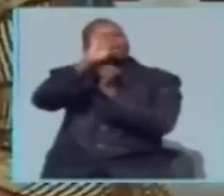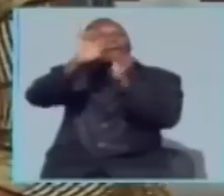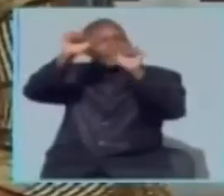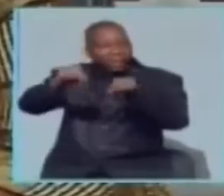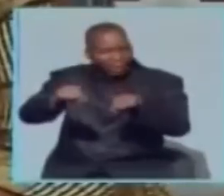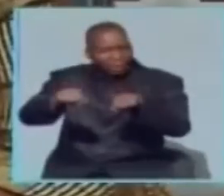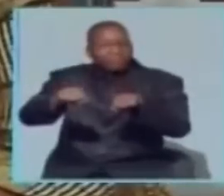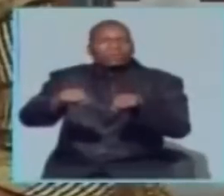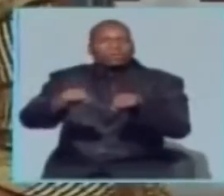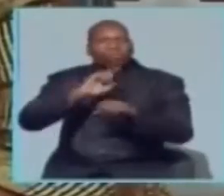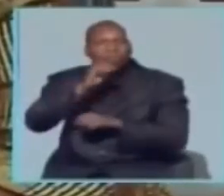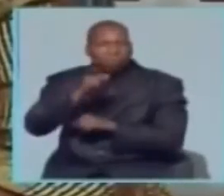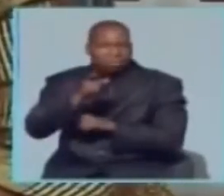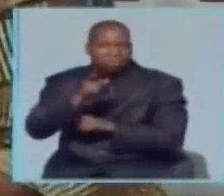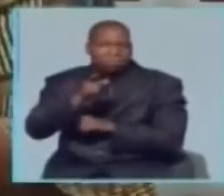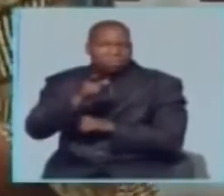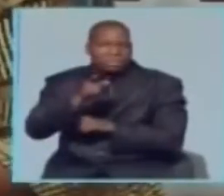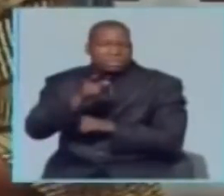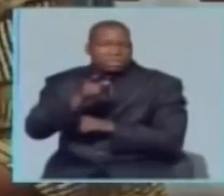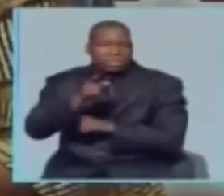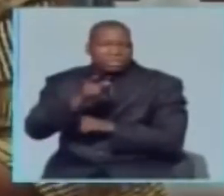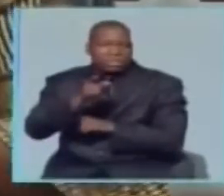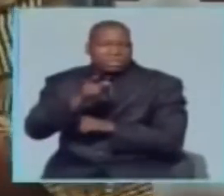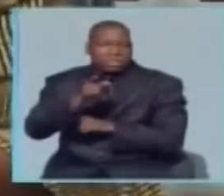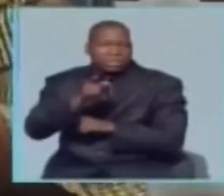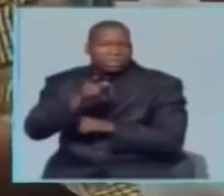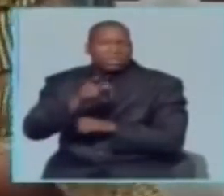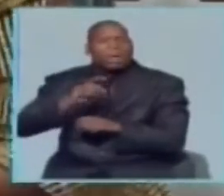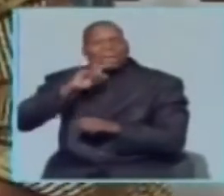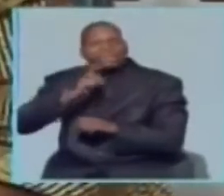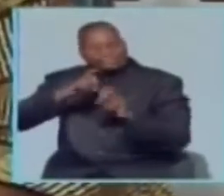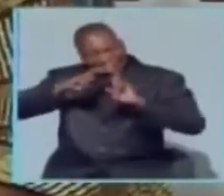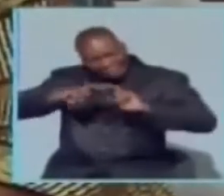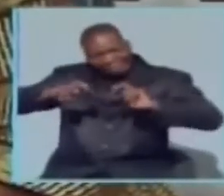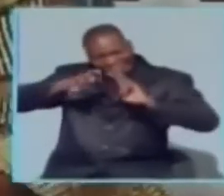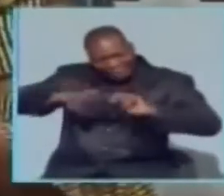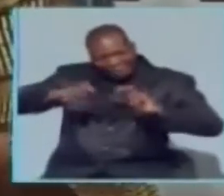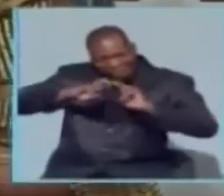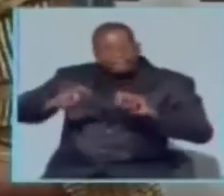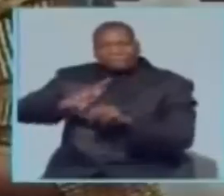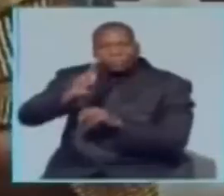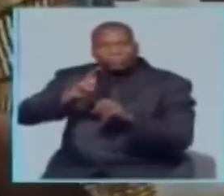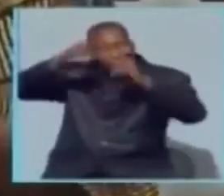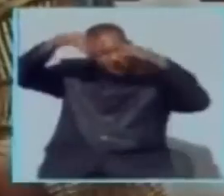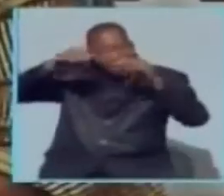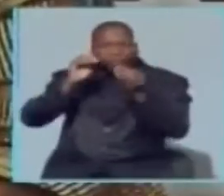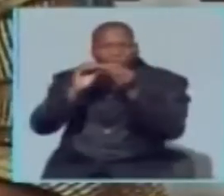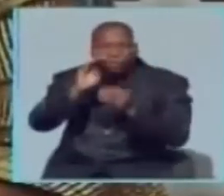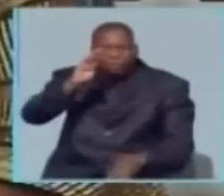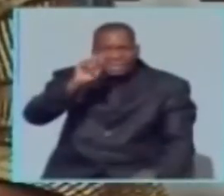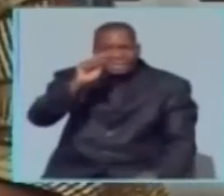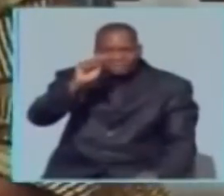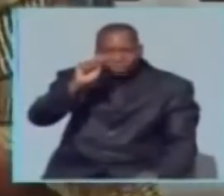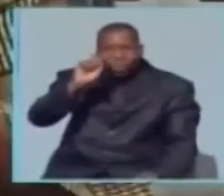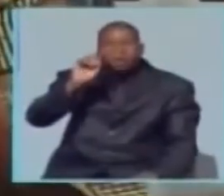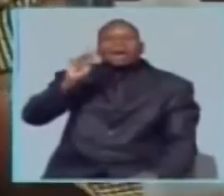of electricity in the region. So we still have to exploit more hydropower with Batoka, with almost